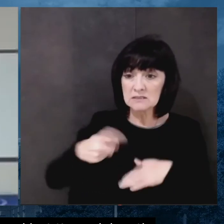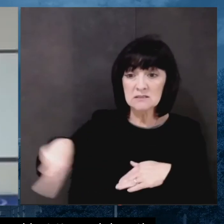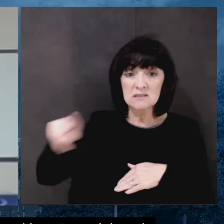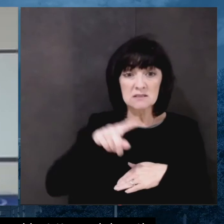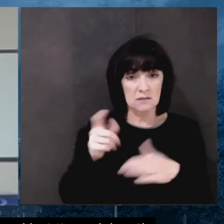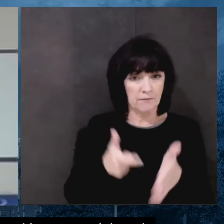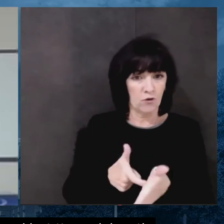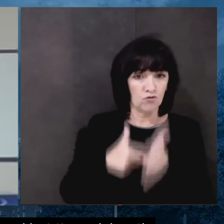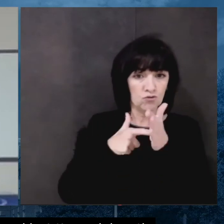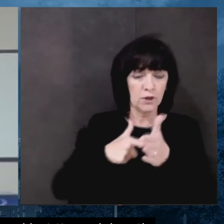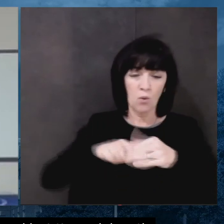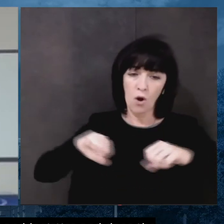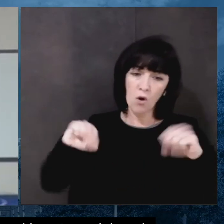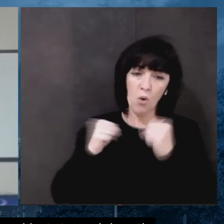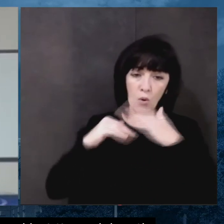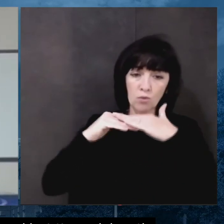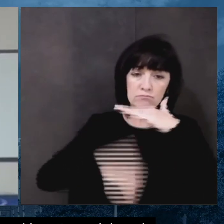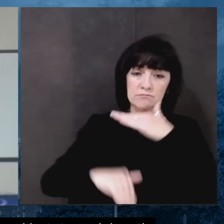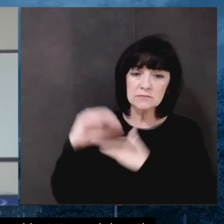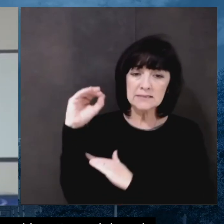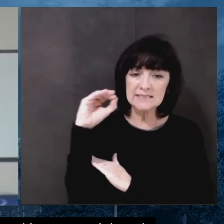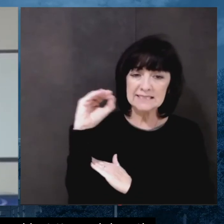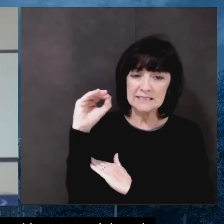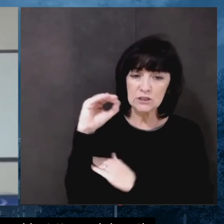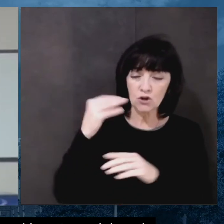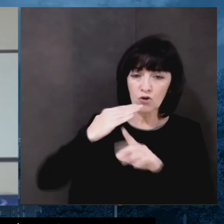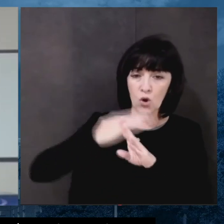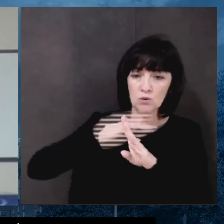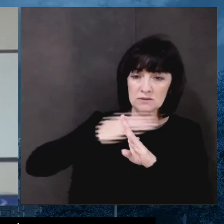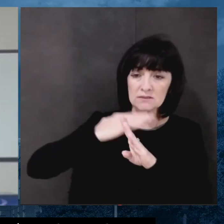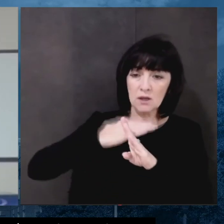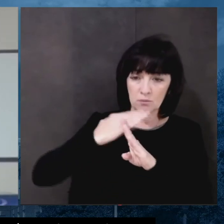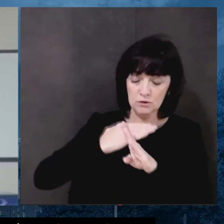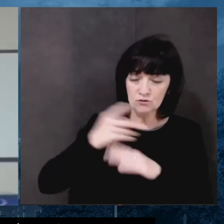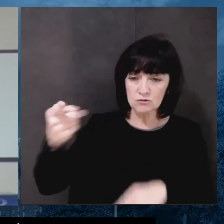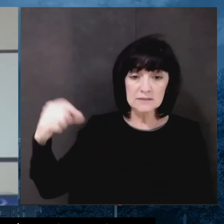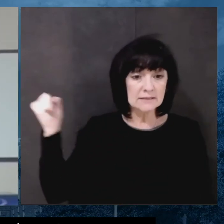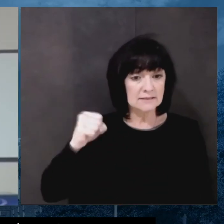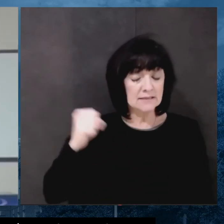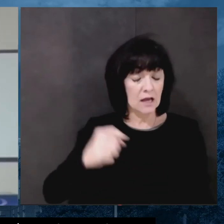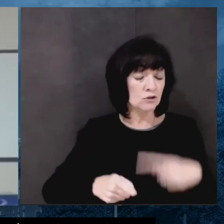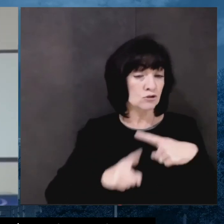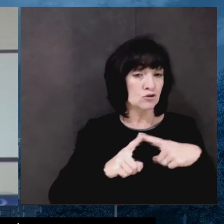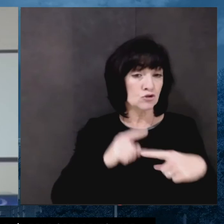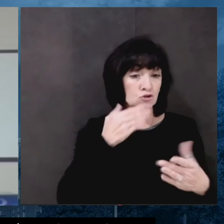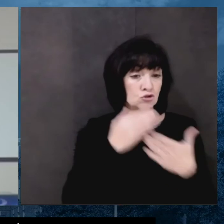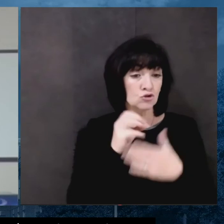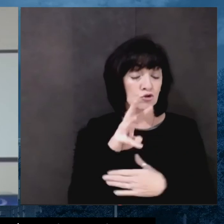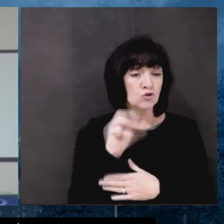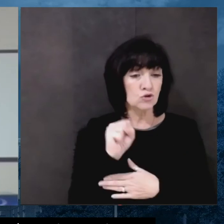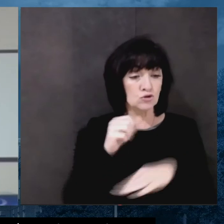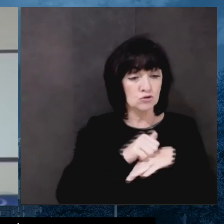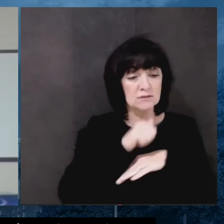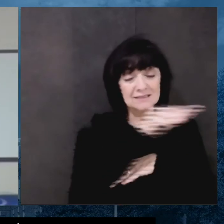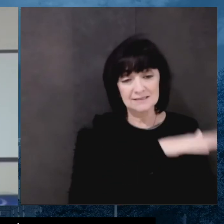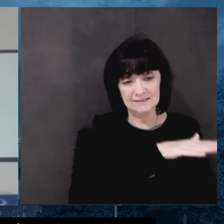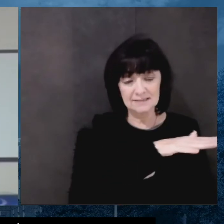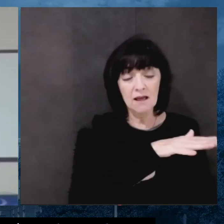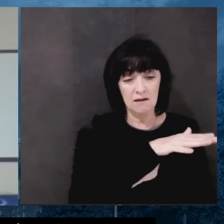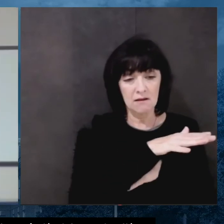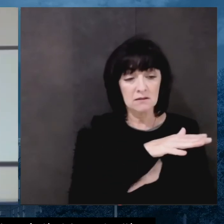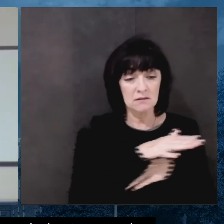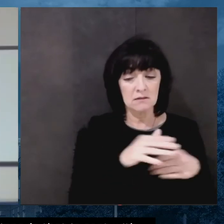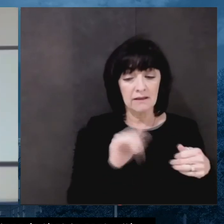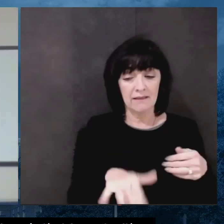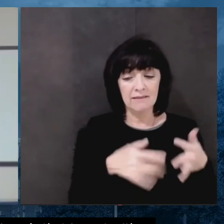temperatures. Correct. The good news is that the vaccine shippers that are sent with the vaccine initially